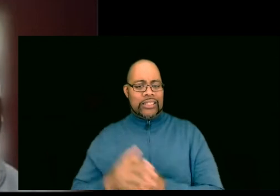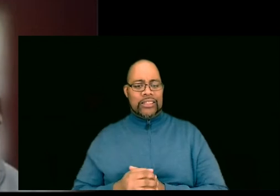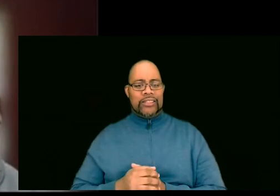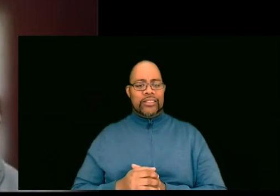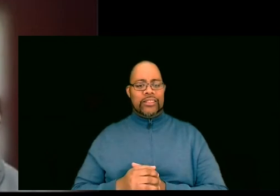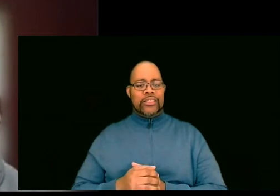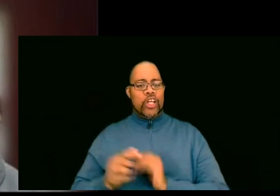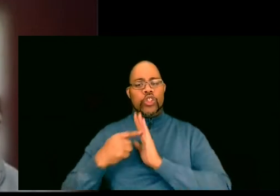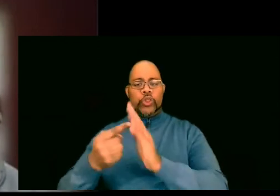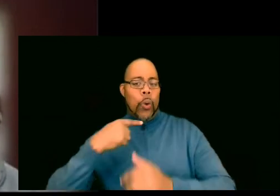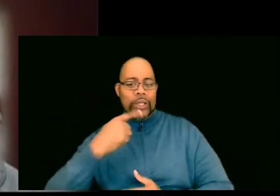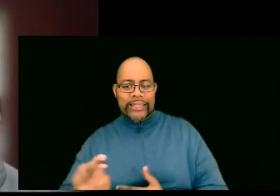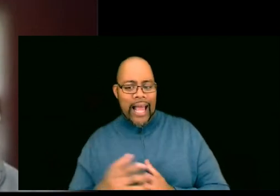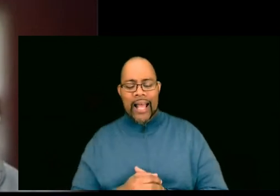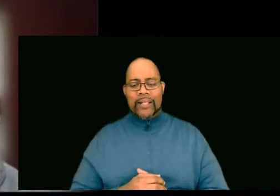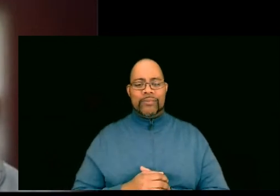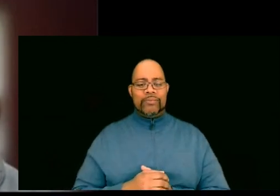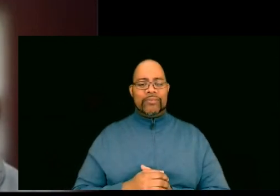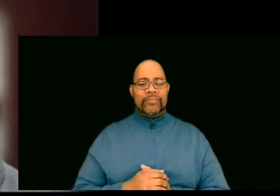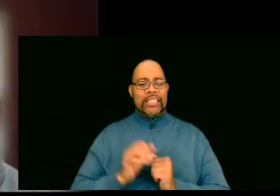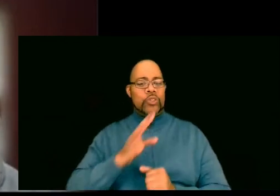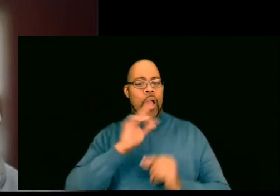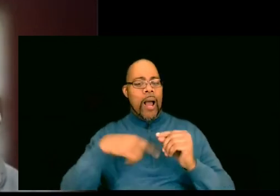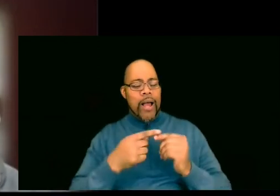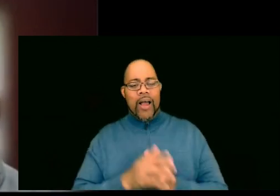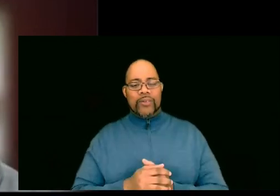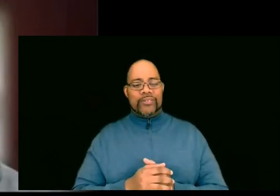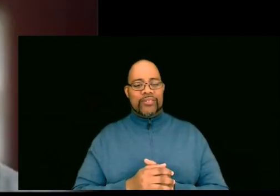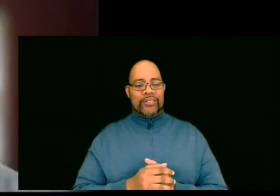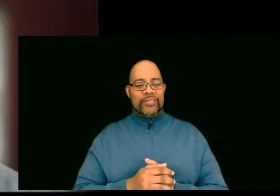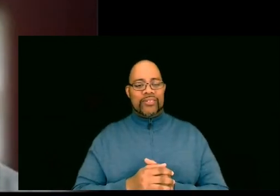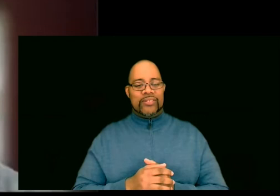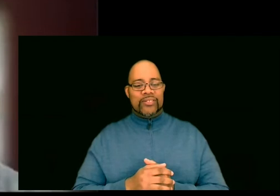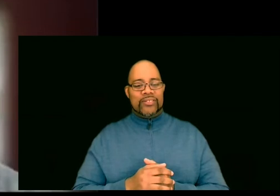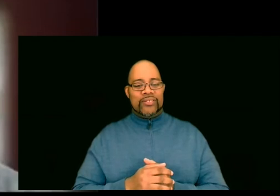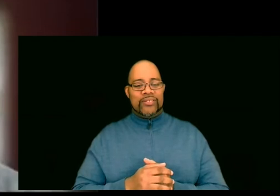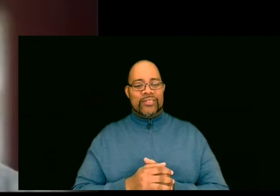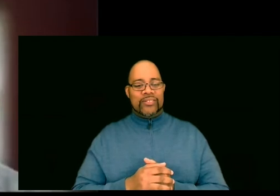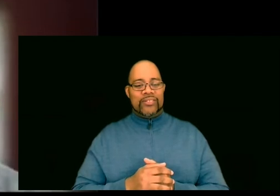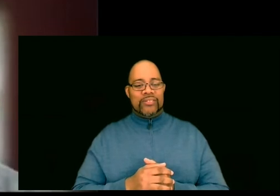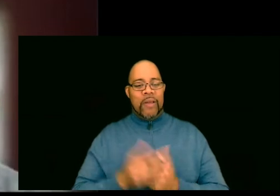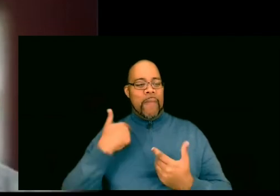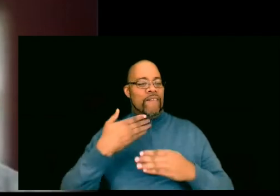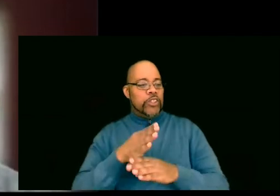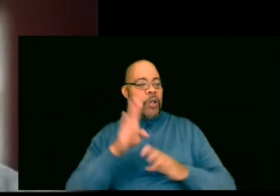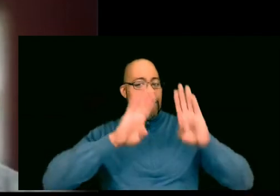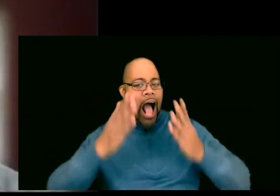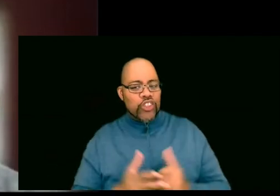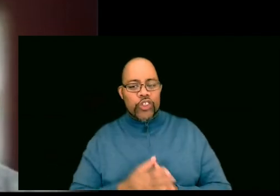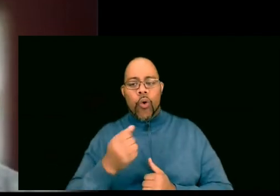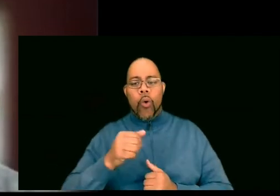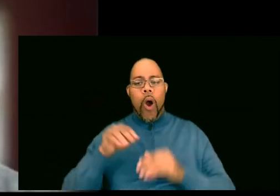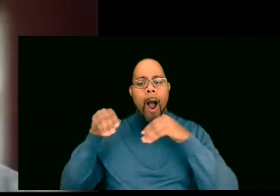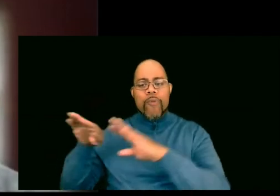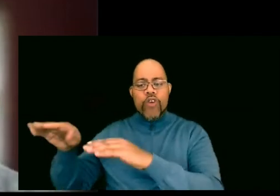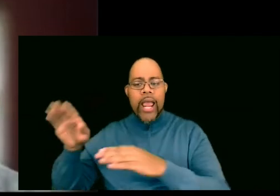their classes for show and tell and got to talk about being a fisheries